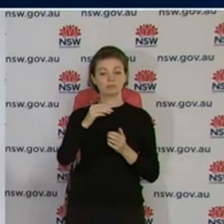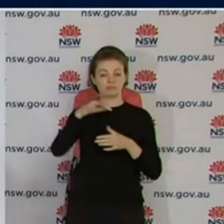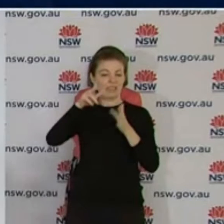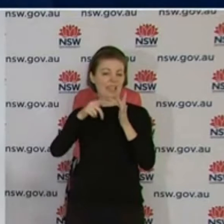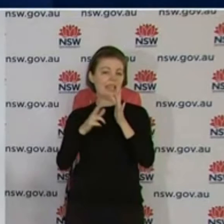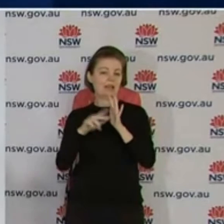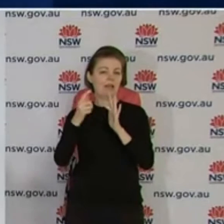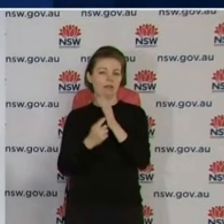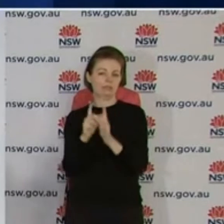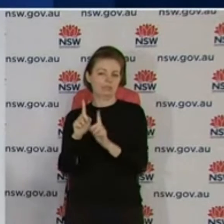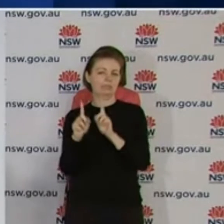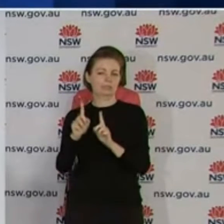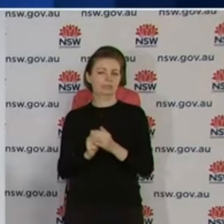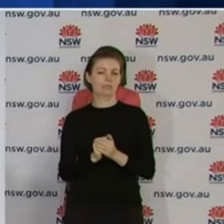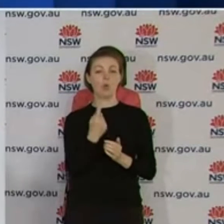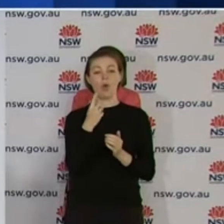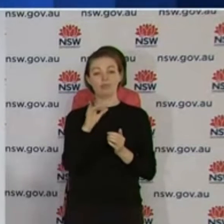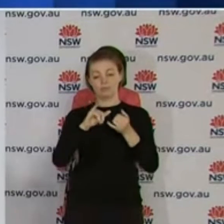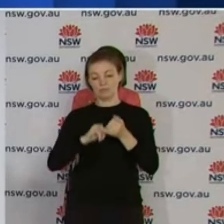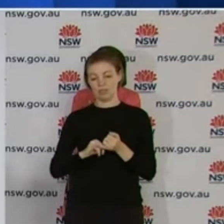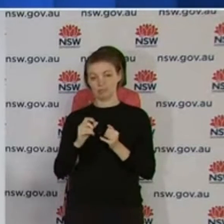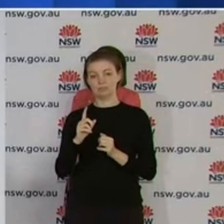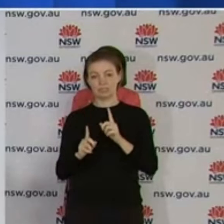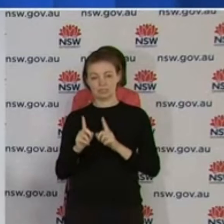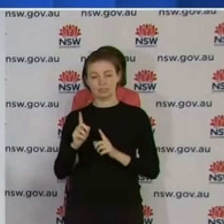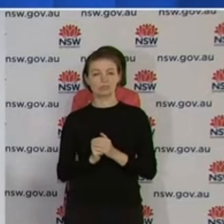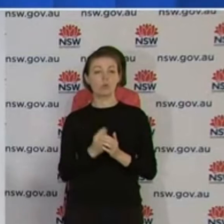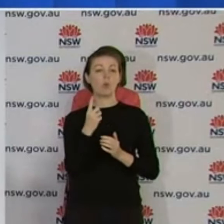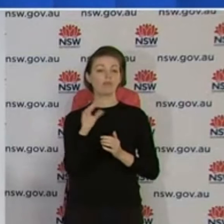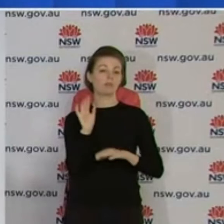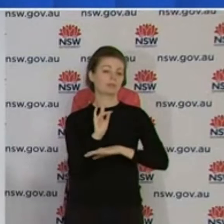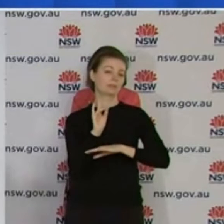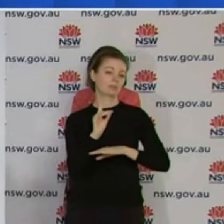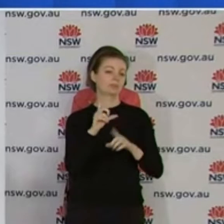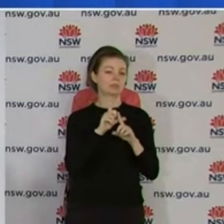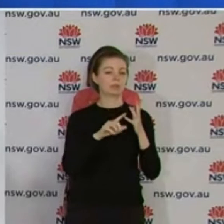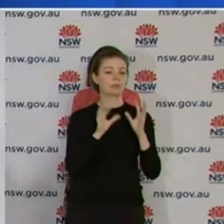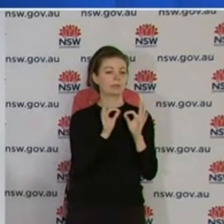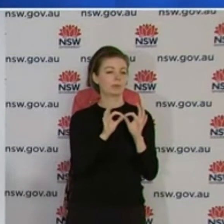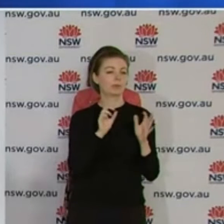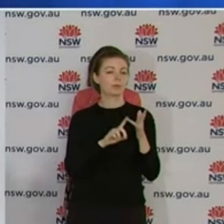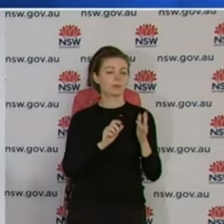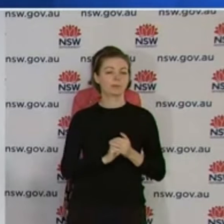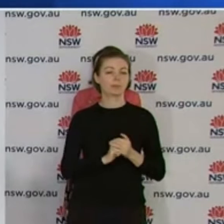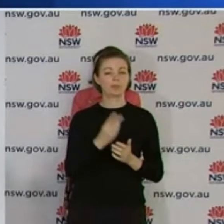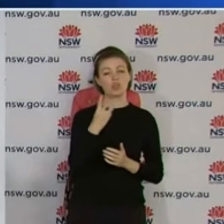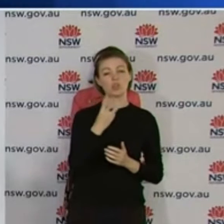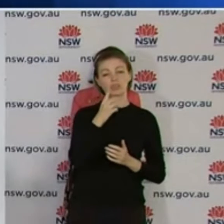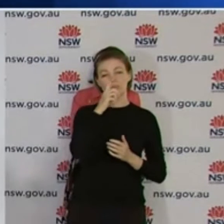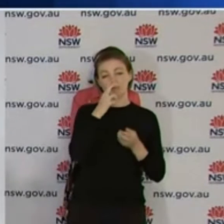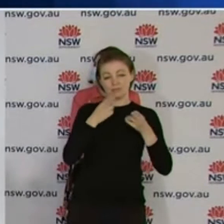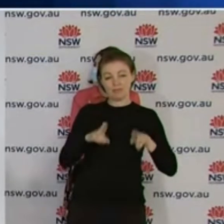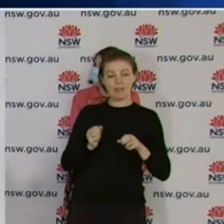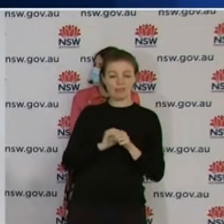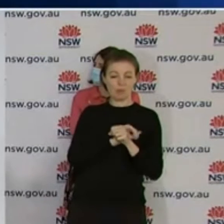city, 1 was from southern Sydney, and 1 person was from Dubbo. For the 13 people who died with